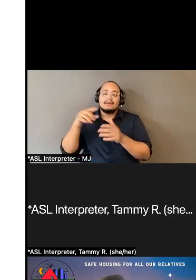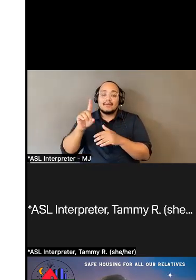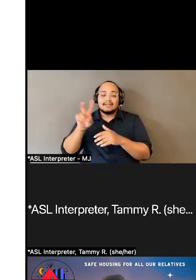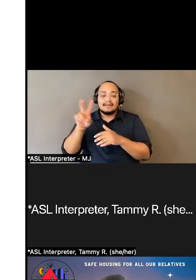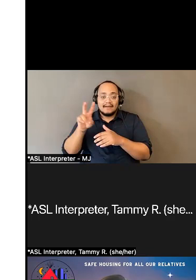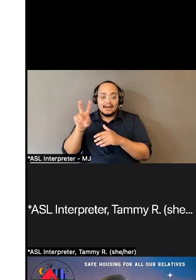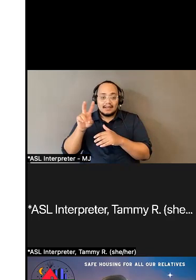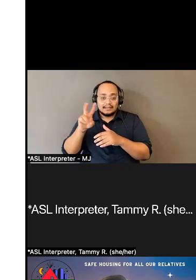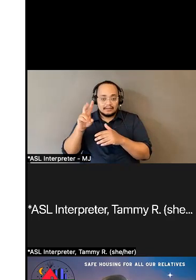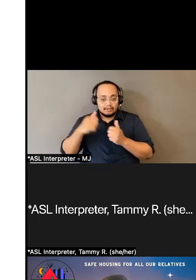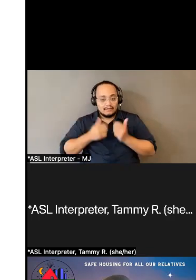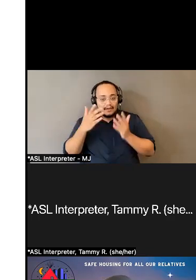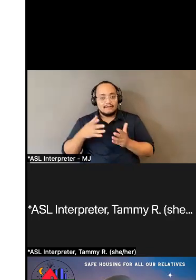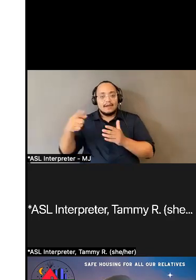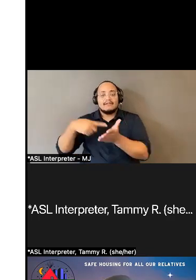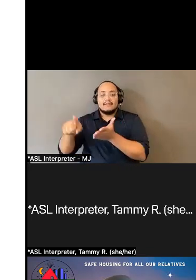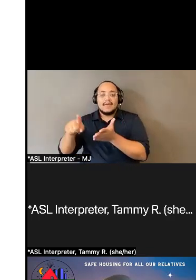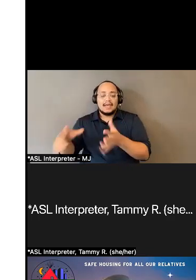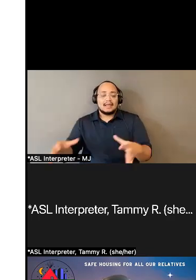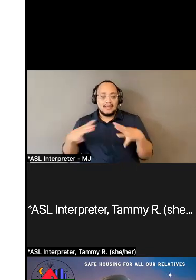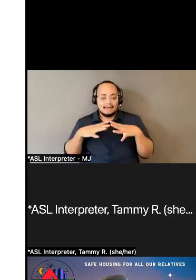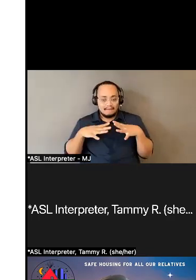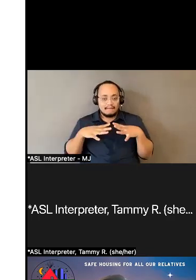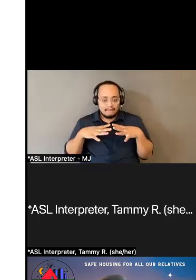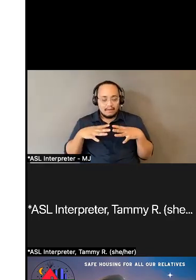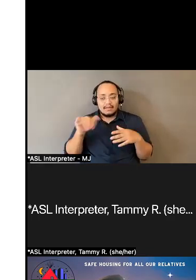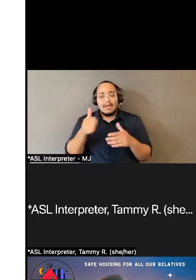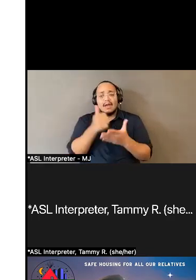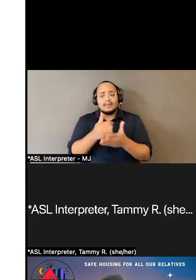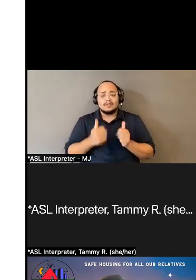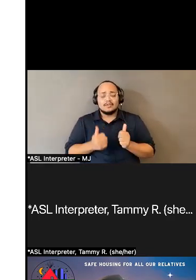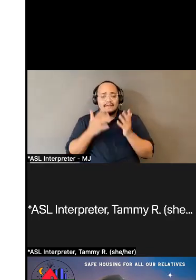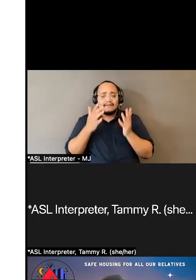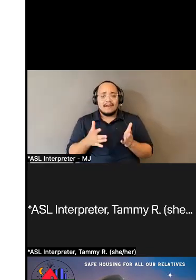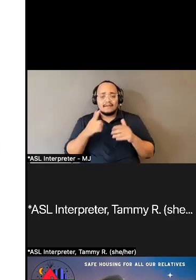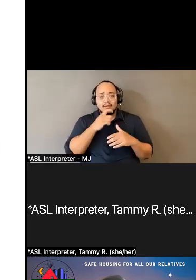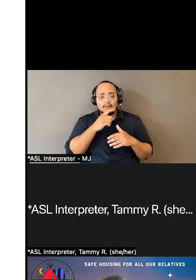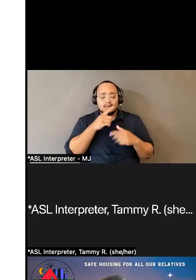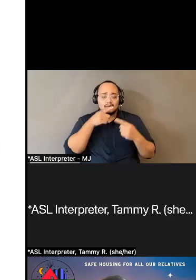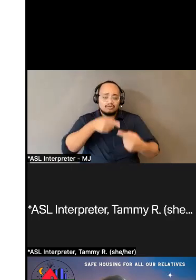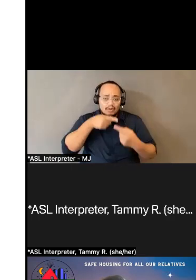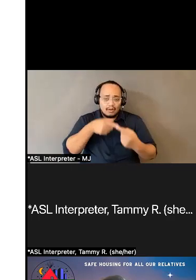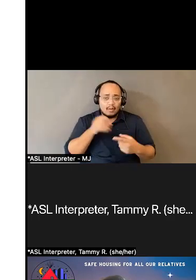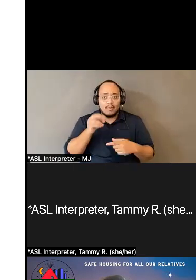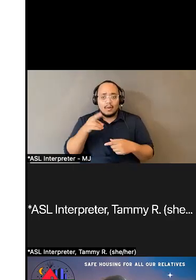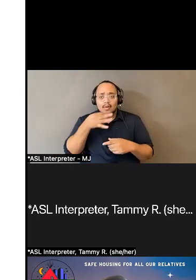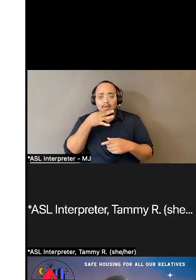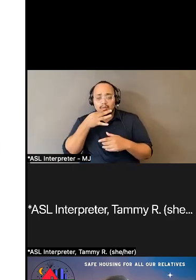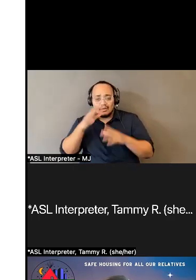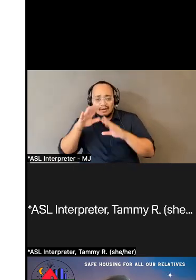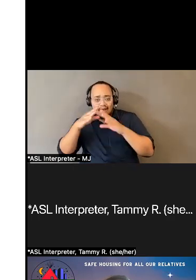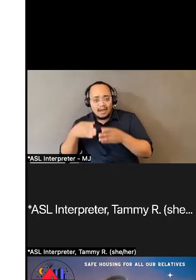impactful for survivors who are either experiencing or who might be on the verge of experiencing housing